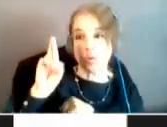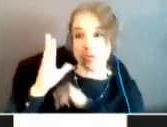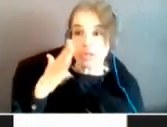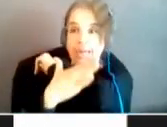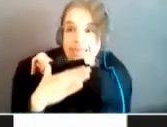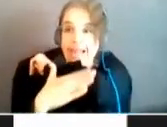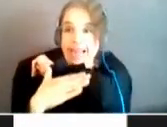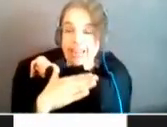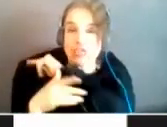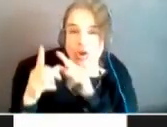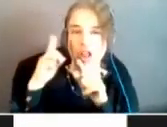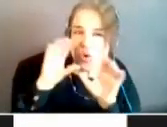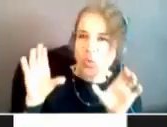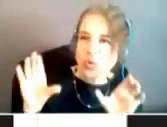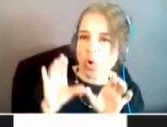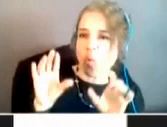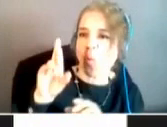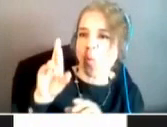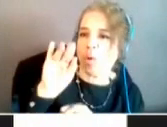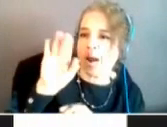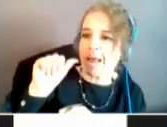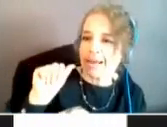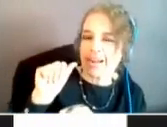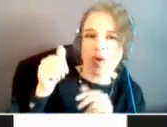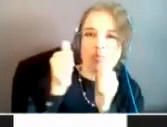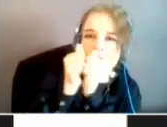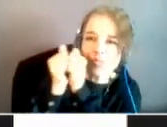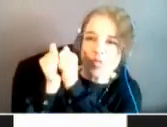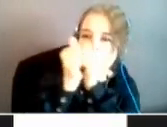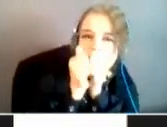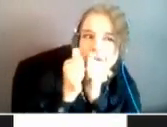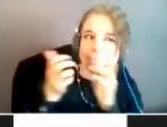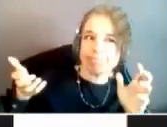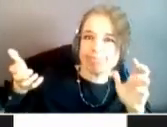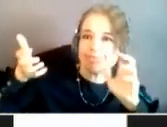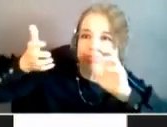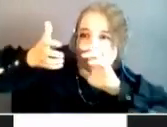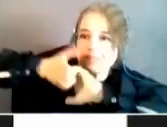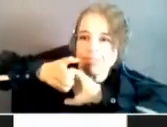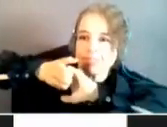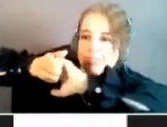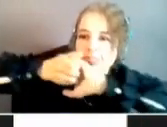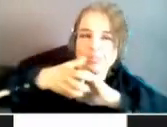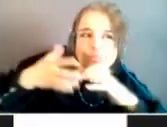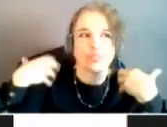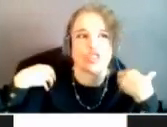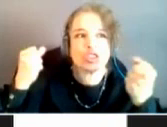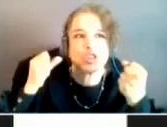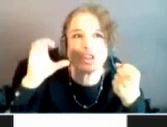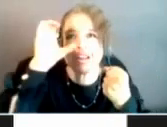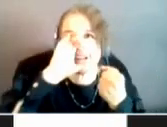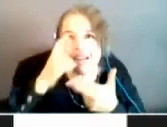County, as you're doing, Rebecca, is pulling together these resources that have strong